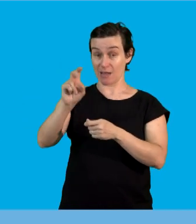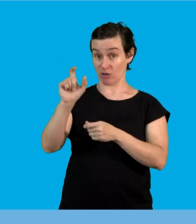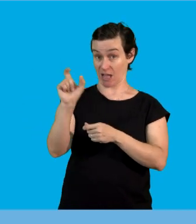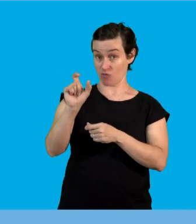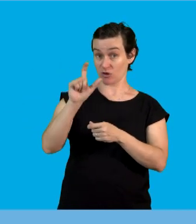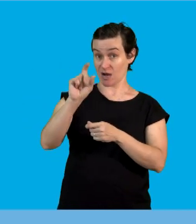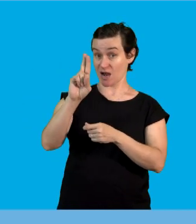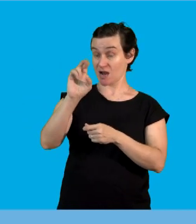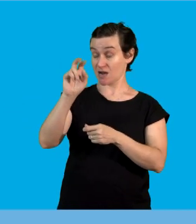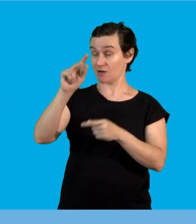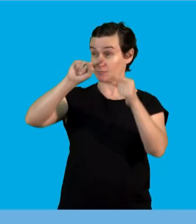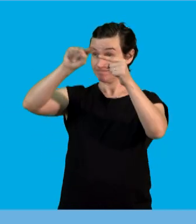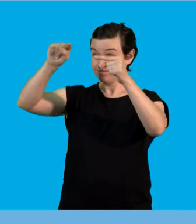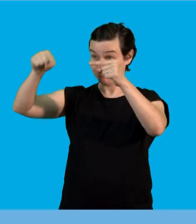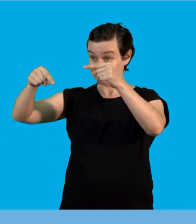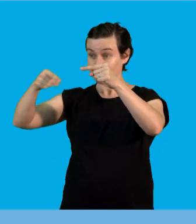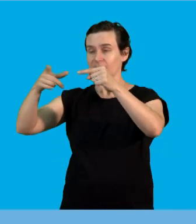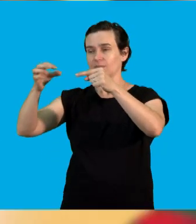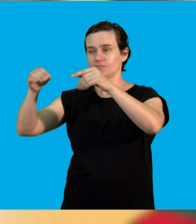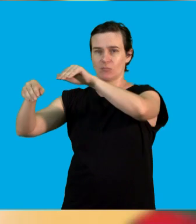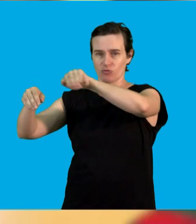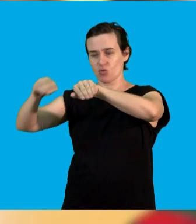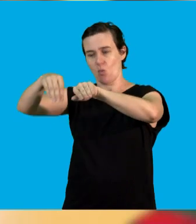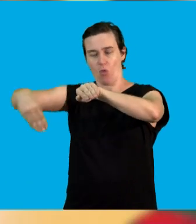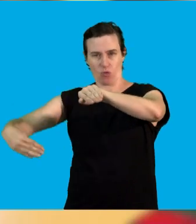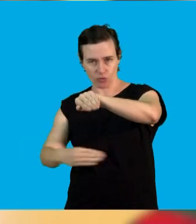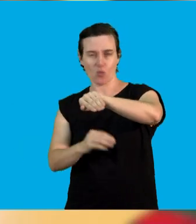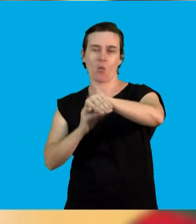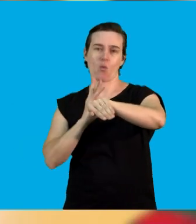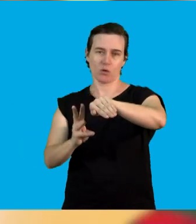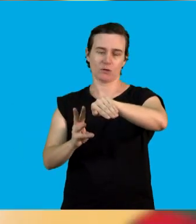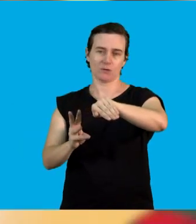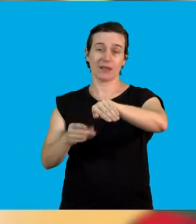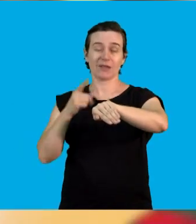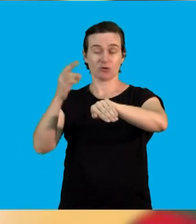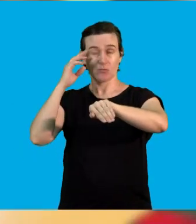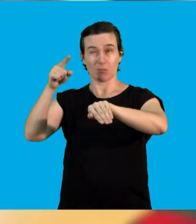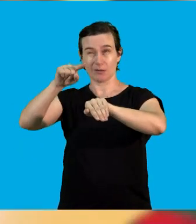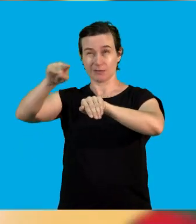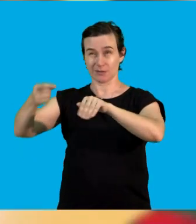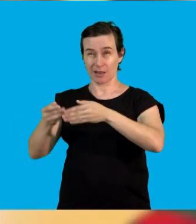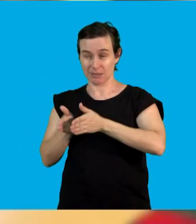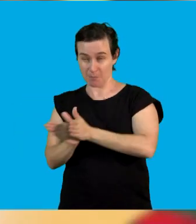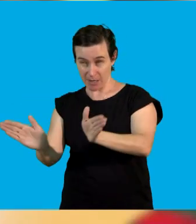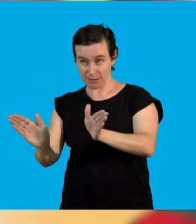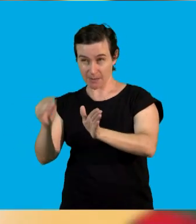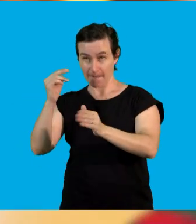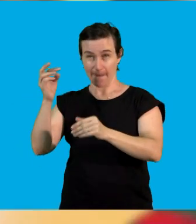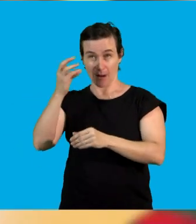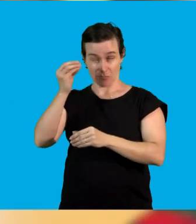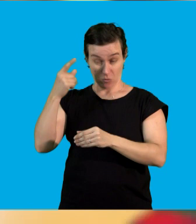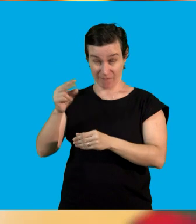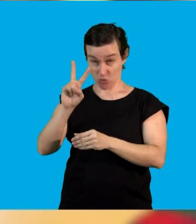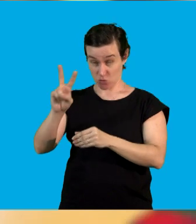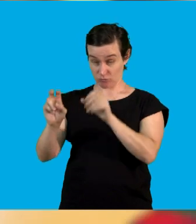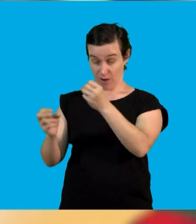divides proportionally, and still the sum of the currents in each of those resistors that we have, in this particular case the 2 resistors